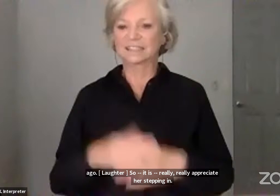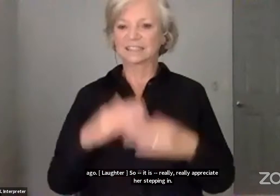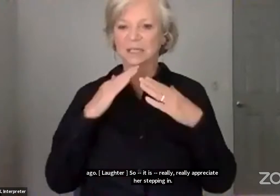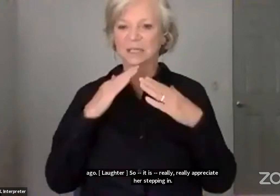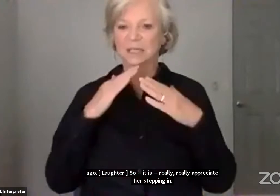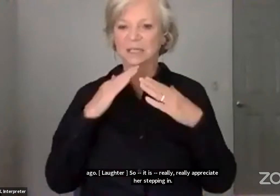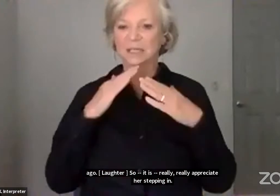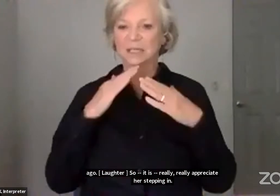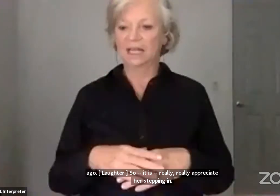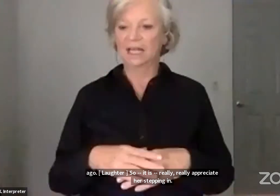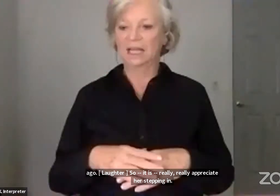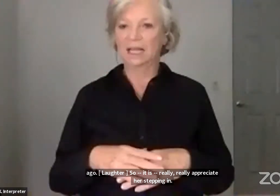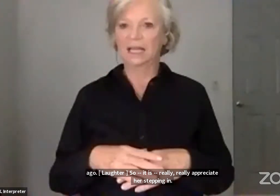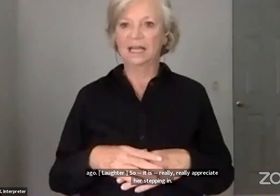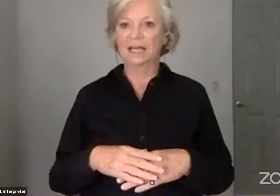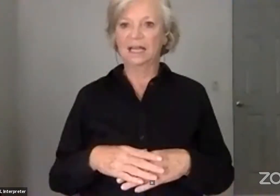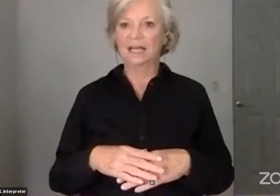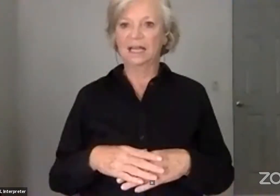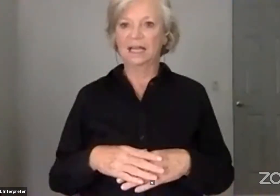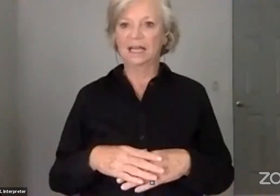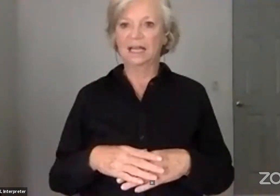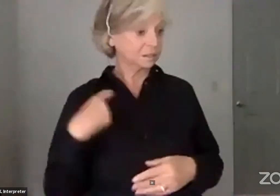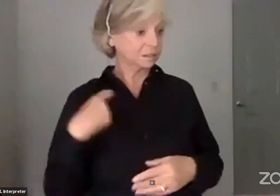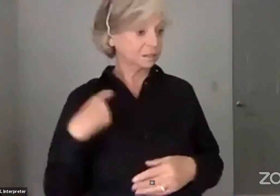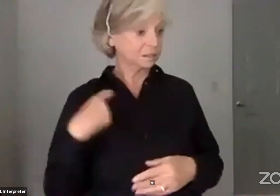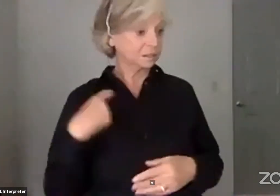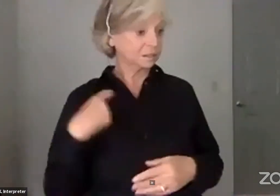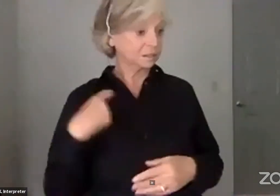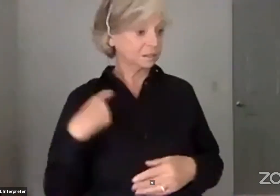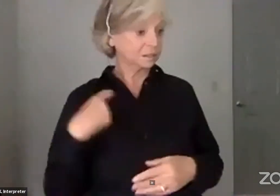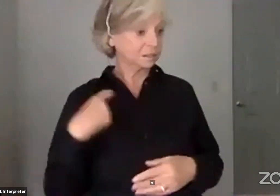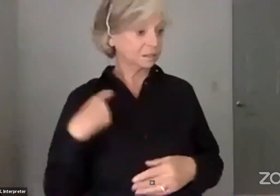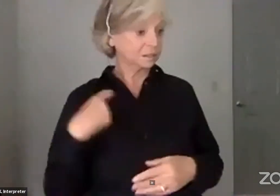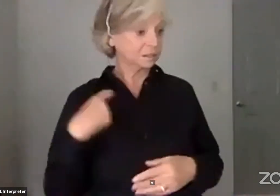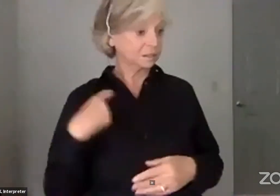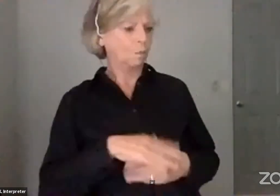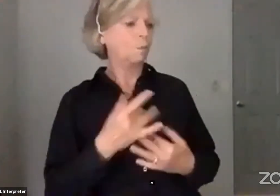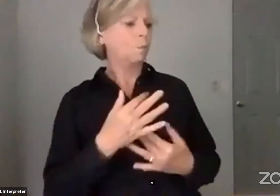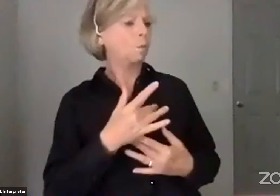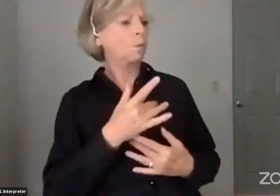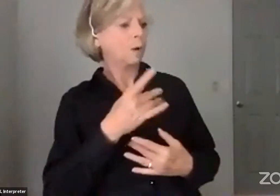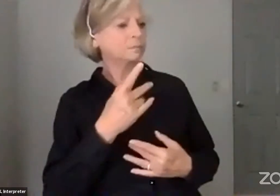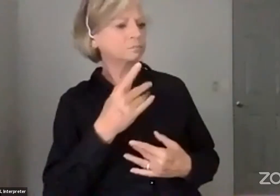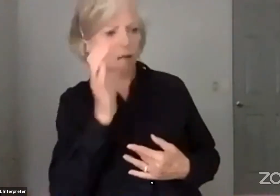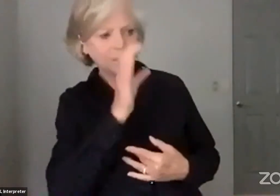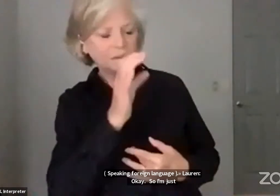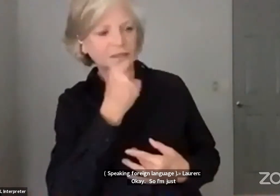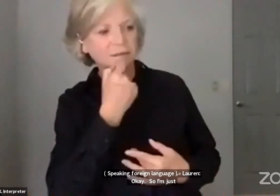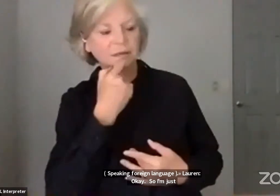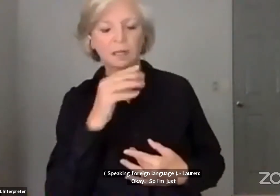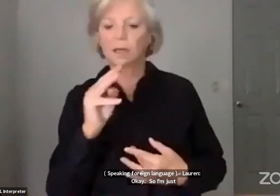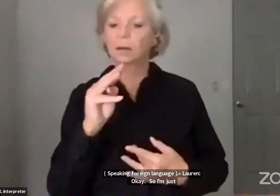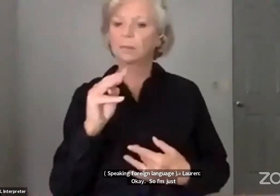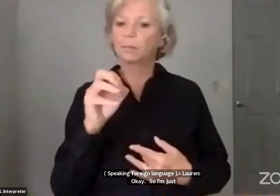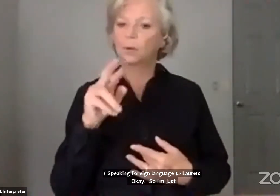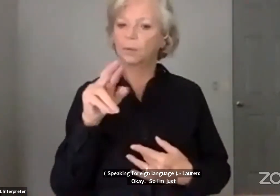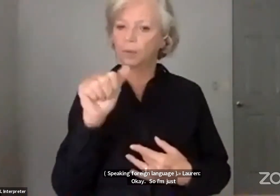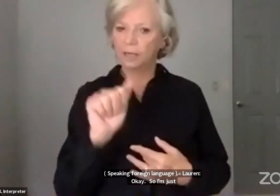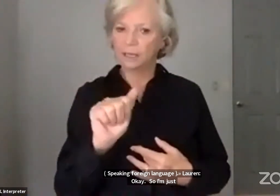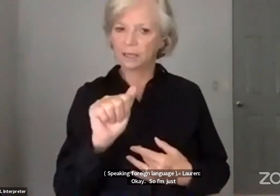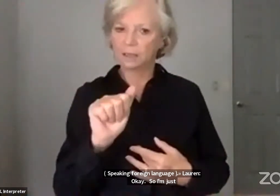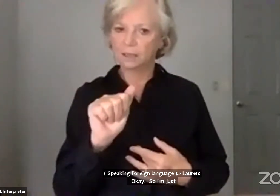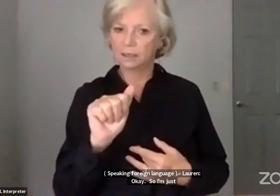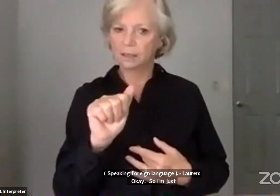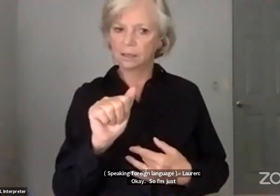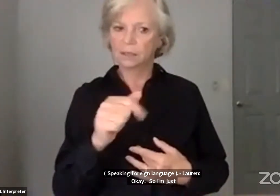Okay, so Are we okay with the Spanish? Or we, I'm just double checking. So let's see, Maria, you're doing Spanish